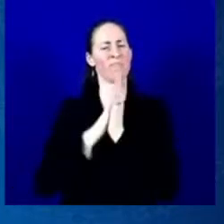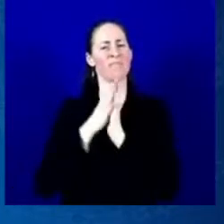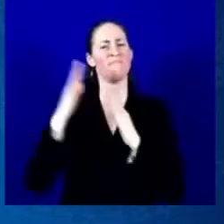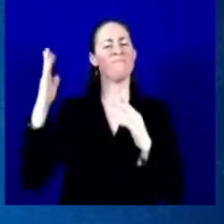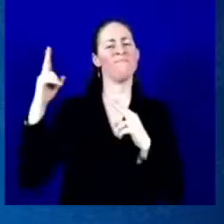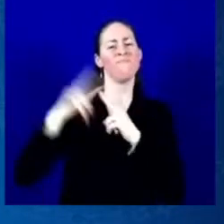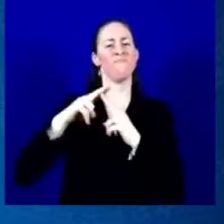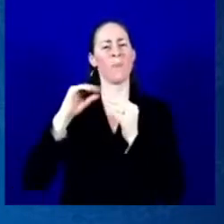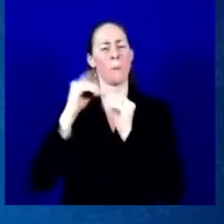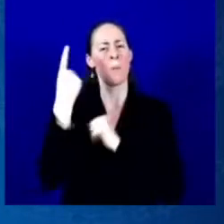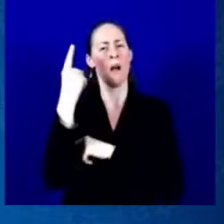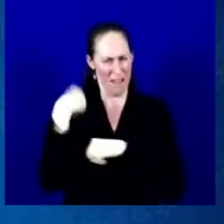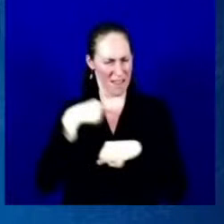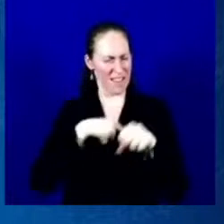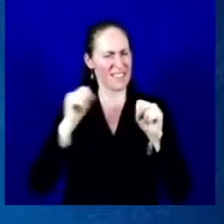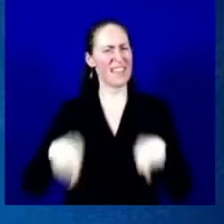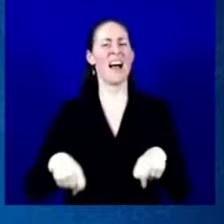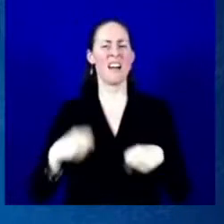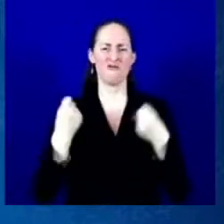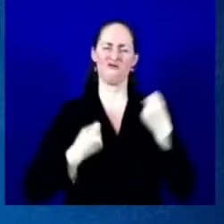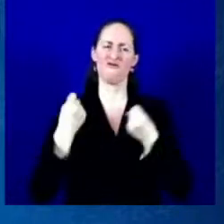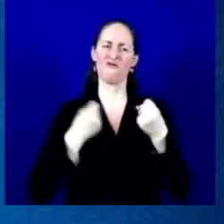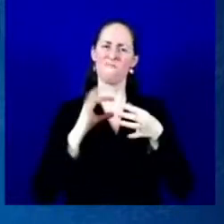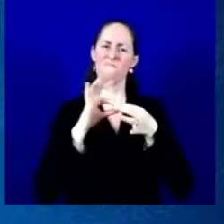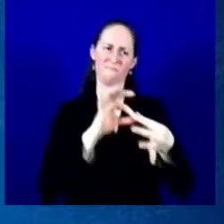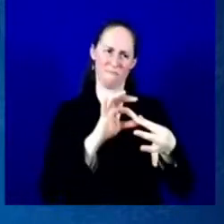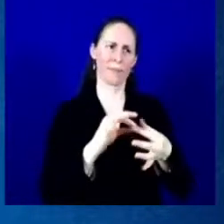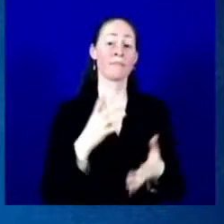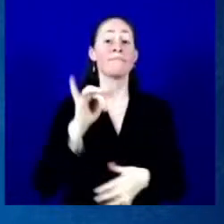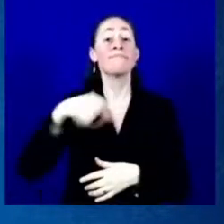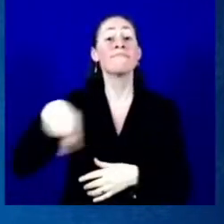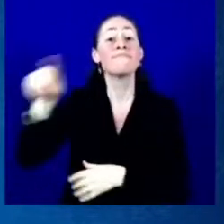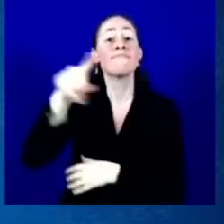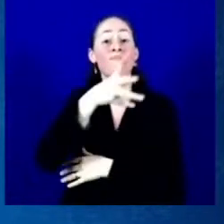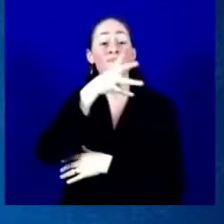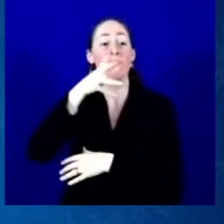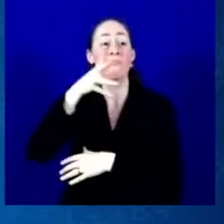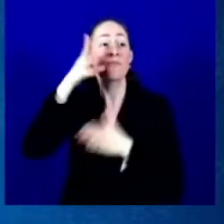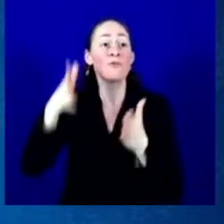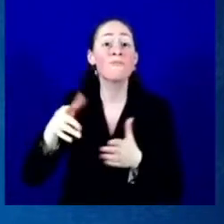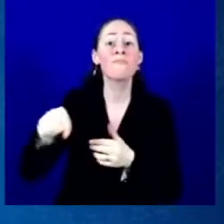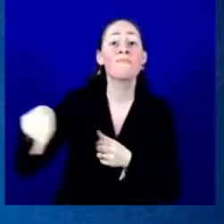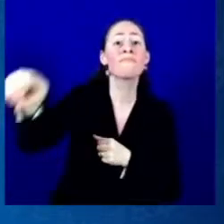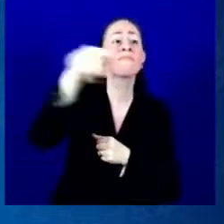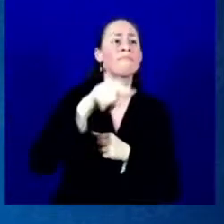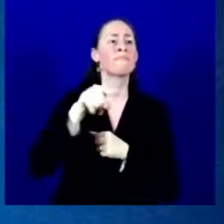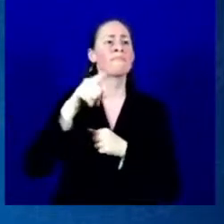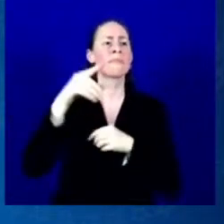Farmers planting cover crops so they can reduce the carbon dioxide in the air and get paid for doing it.